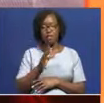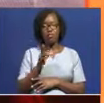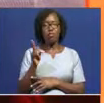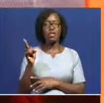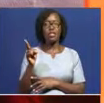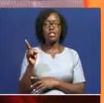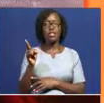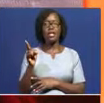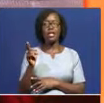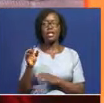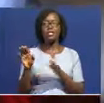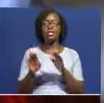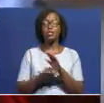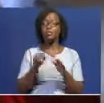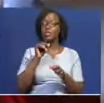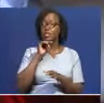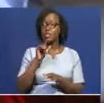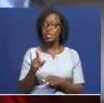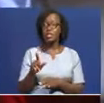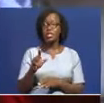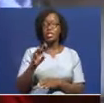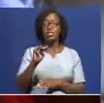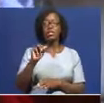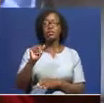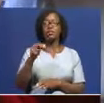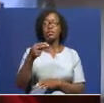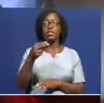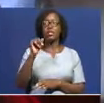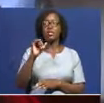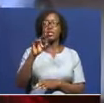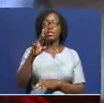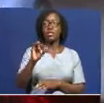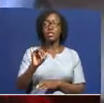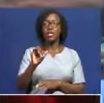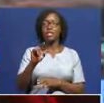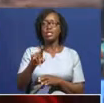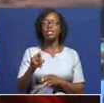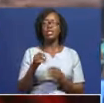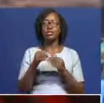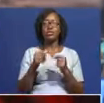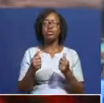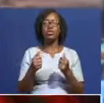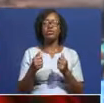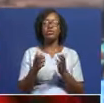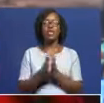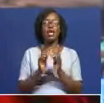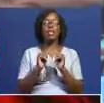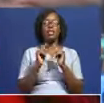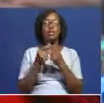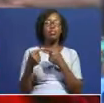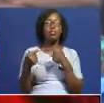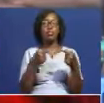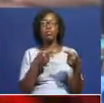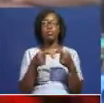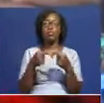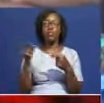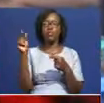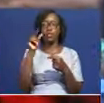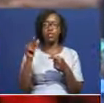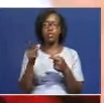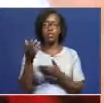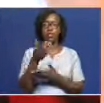Oyako, and his deputy, Joseph Mahiri, emphasized on the need to resolve ethnic conflict for the sake of the region's economic